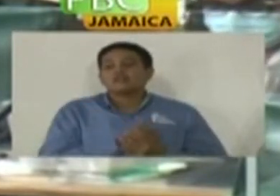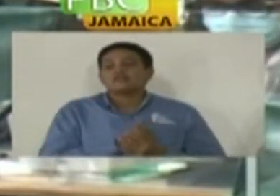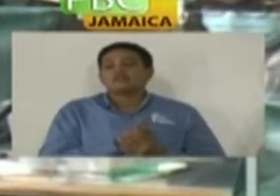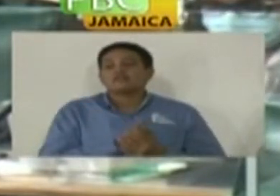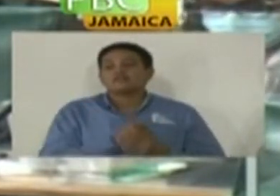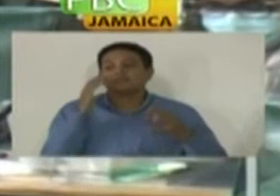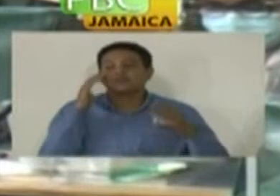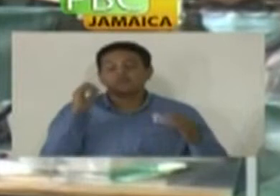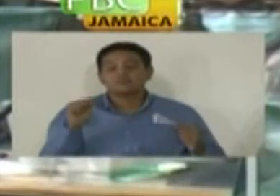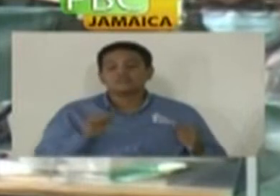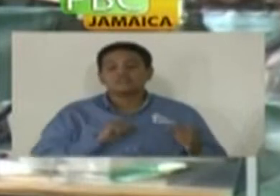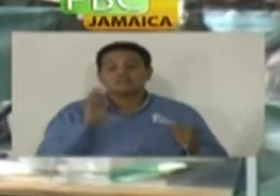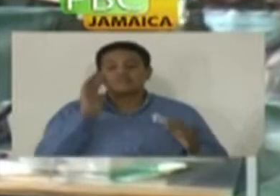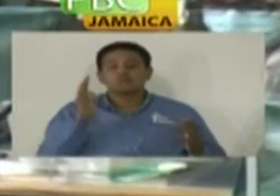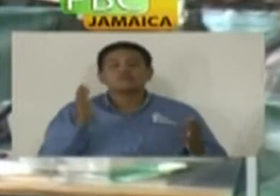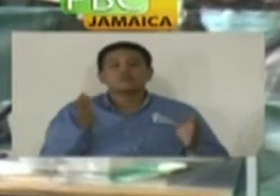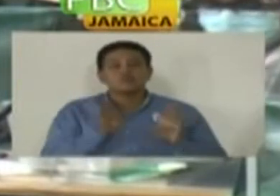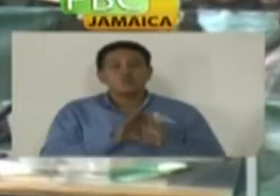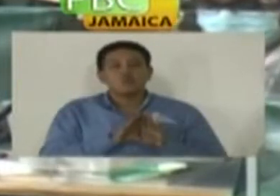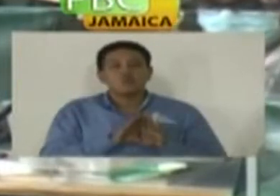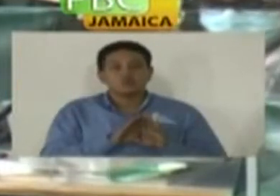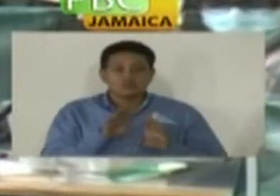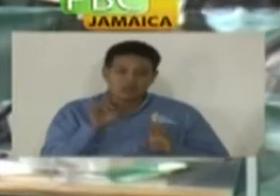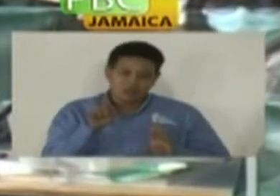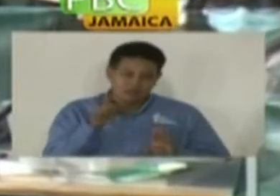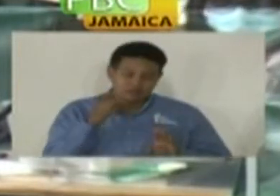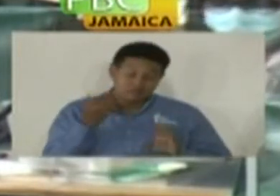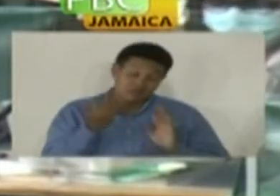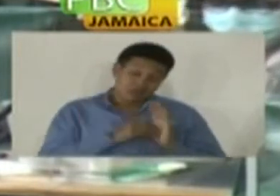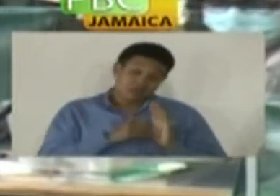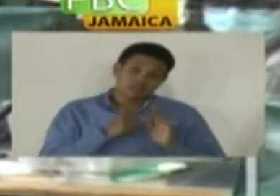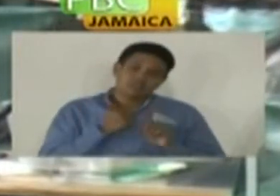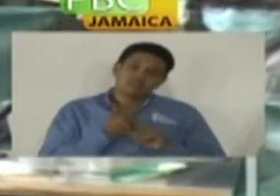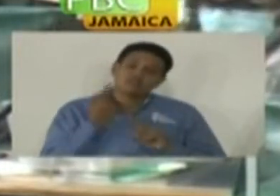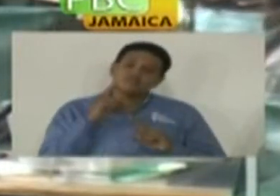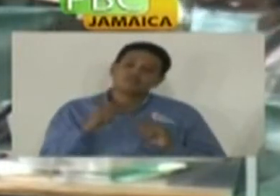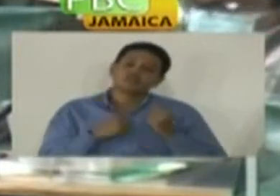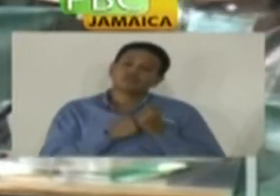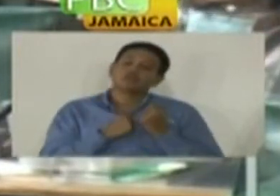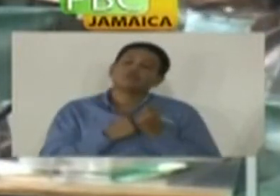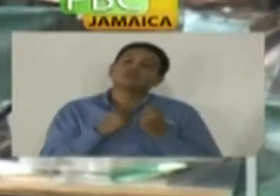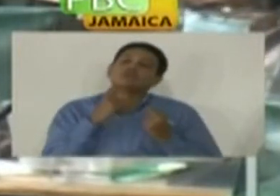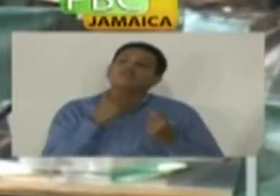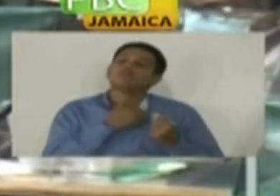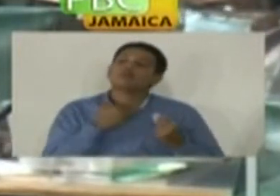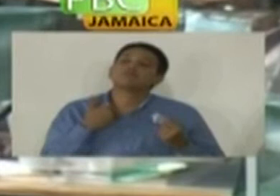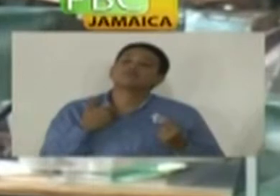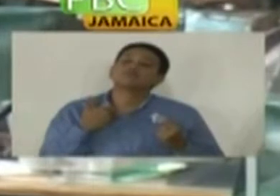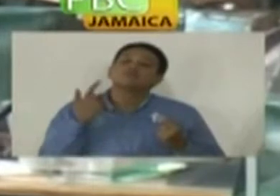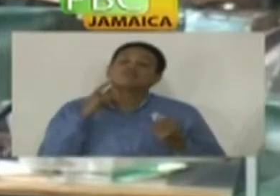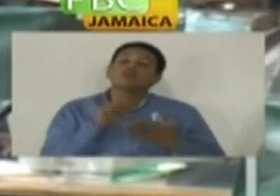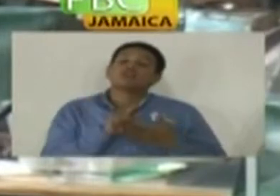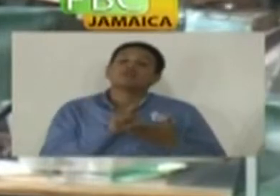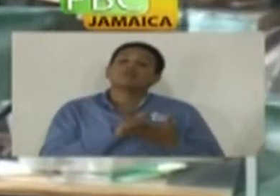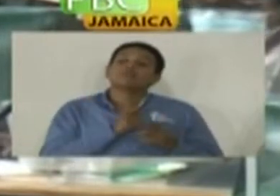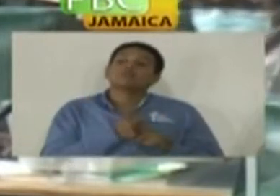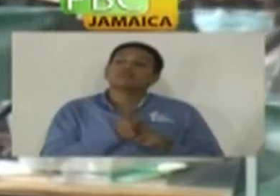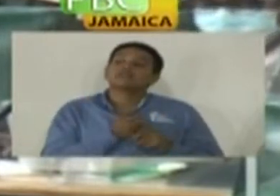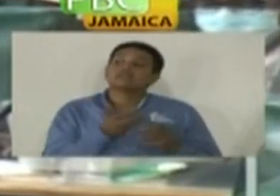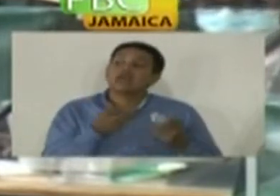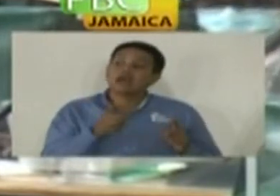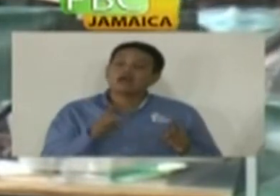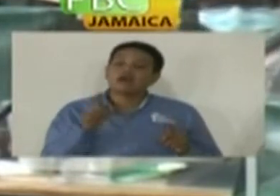So, Mr. President, I'm going to again ask for support of colleagues on the bills